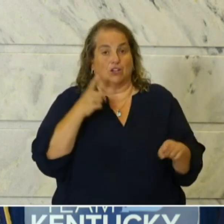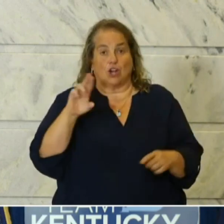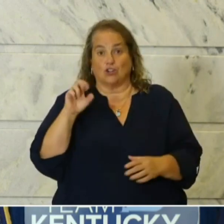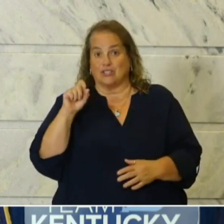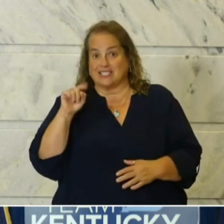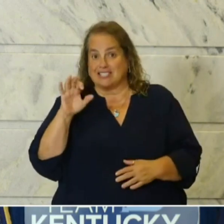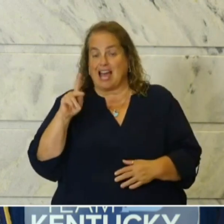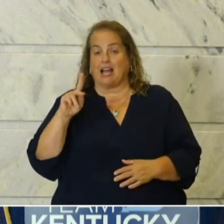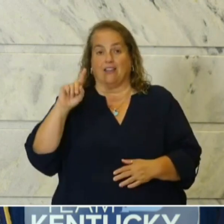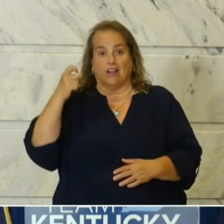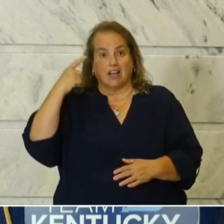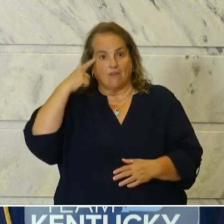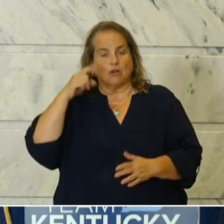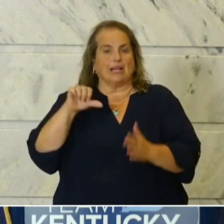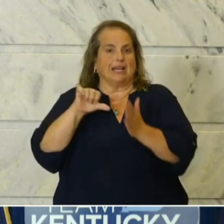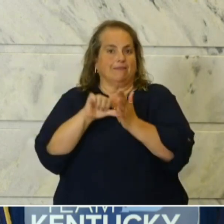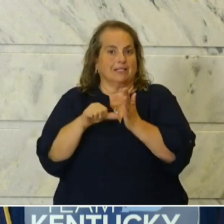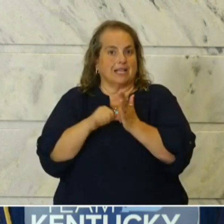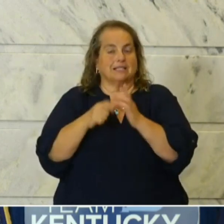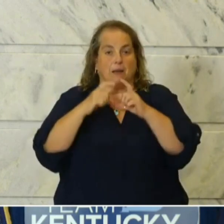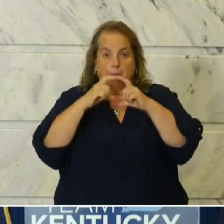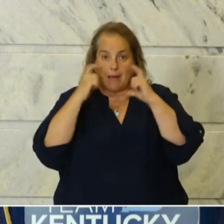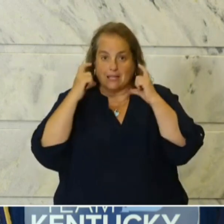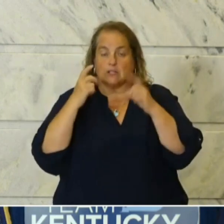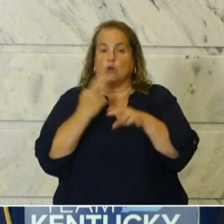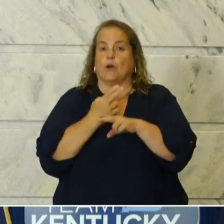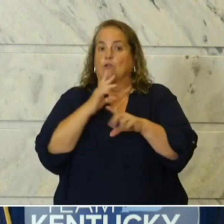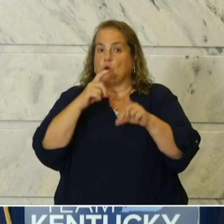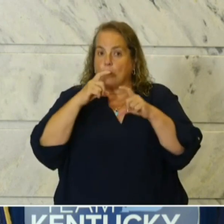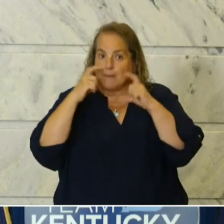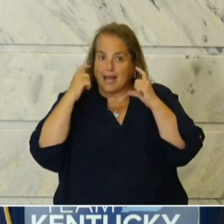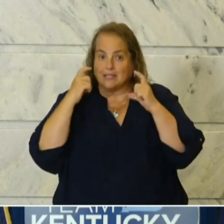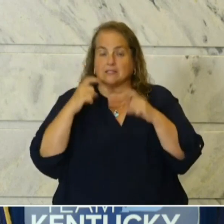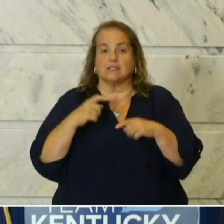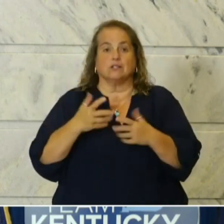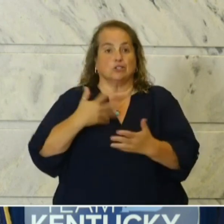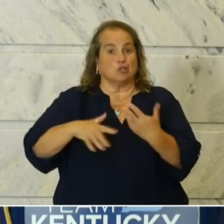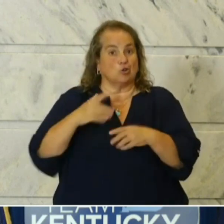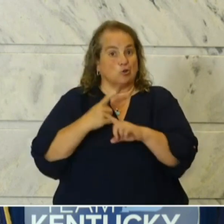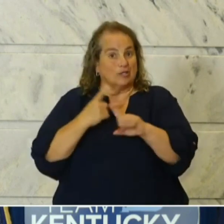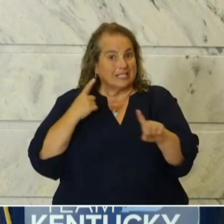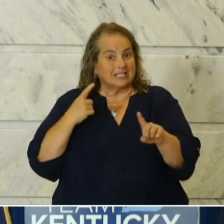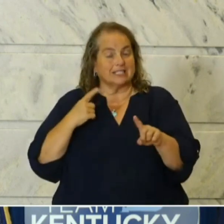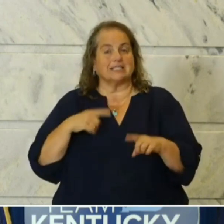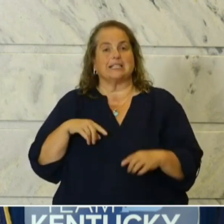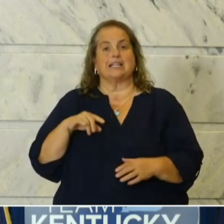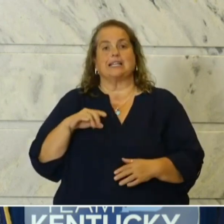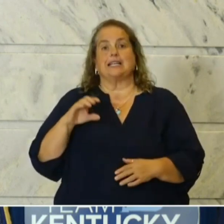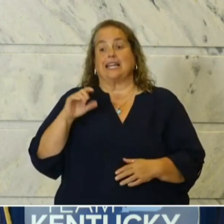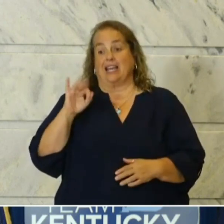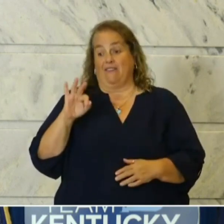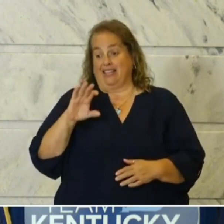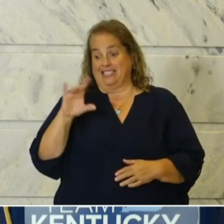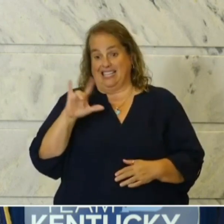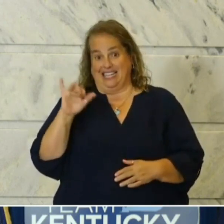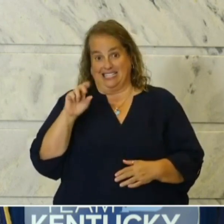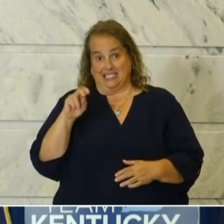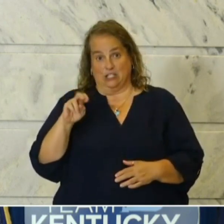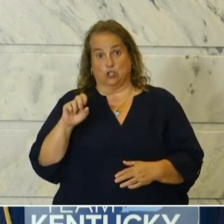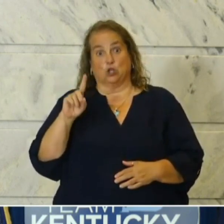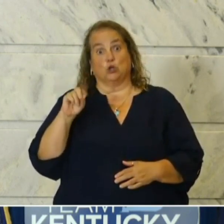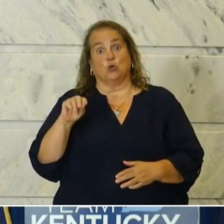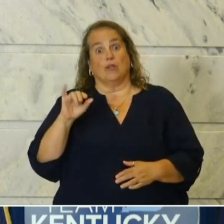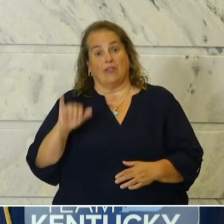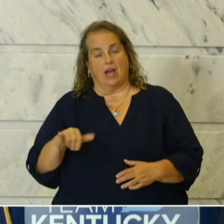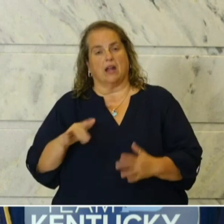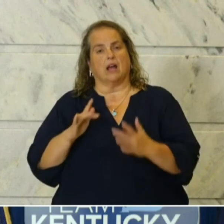and the governor emphasized masks, wear your mask, social distance. If citizens do that, then contact